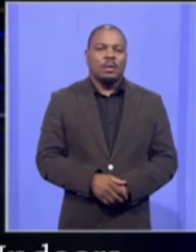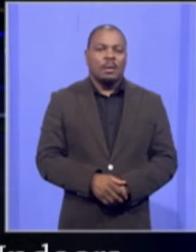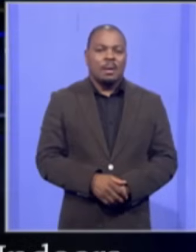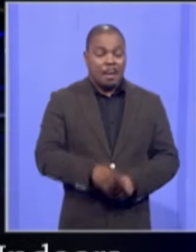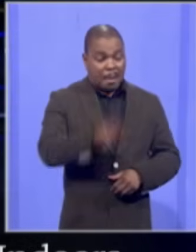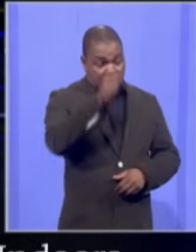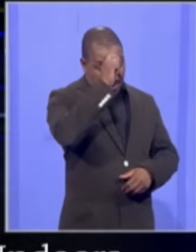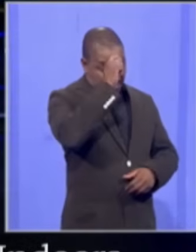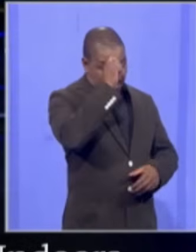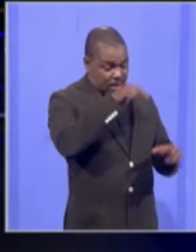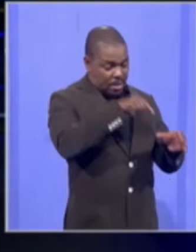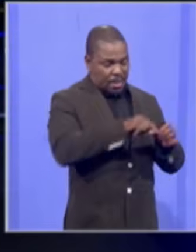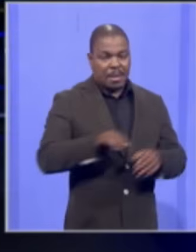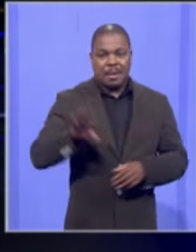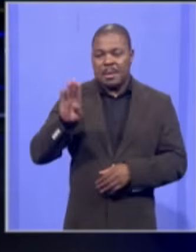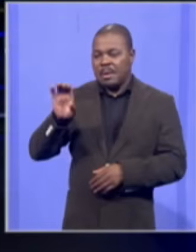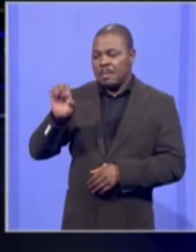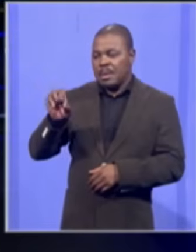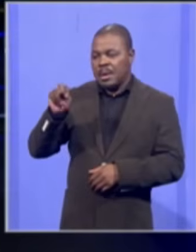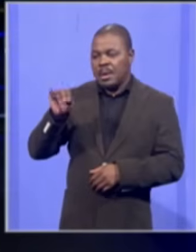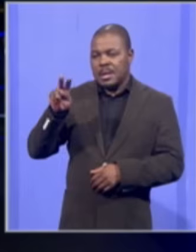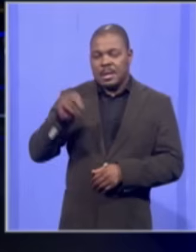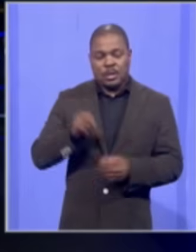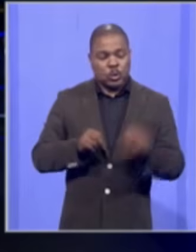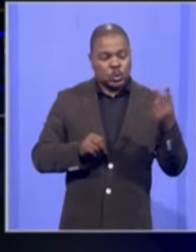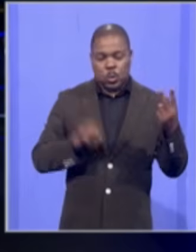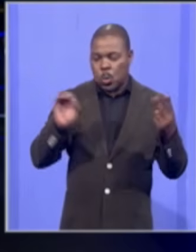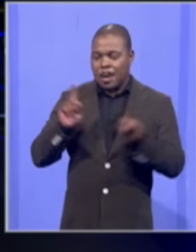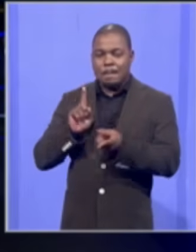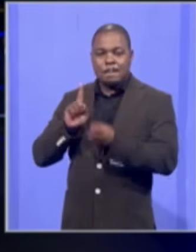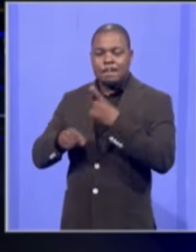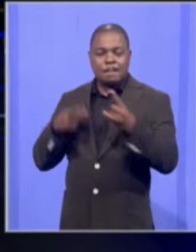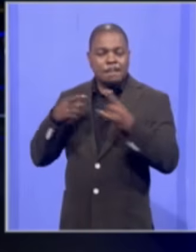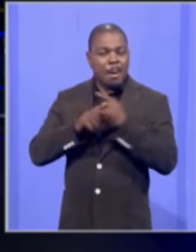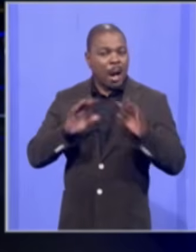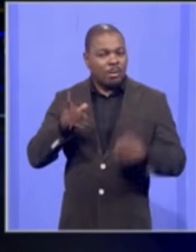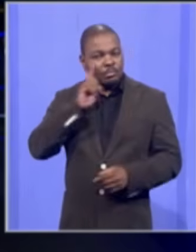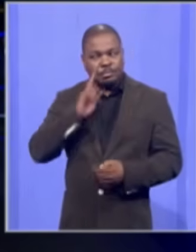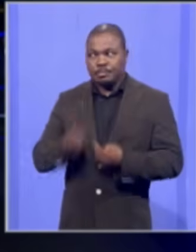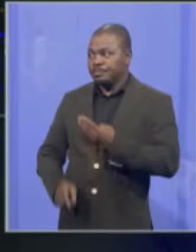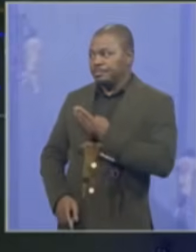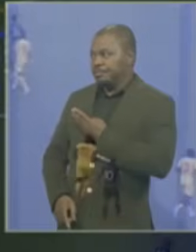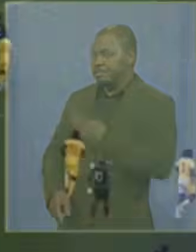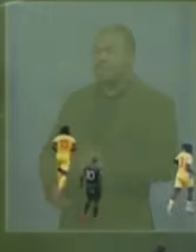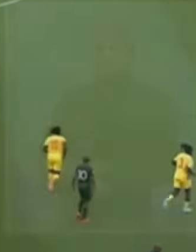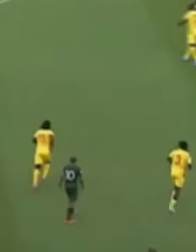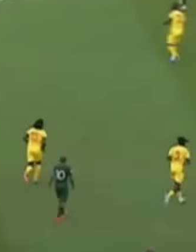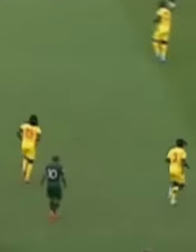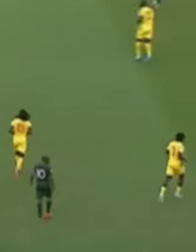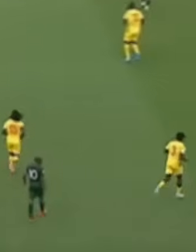Bafana e hlotse naha ya Benin ka dintlha tse 2-0 ha re lekoleng dintlha kgolo.